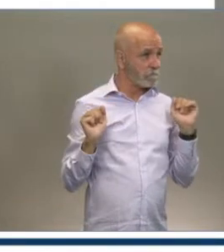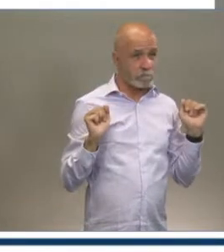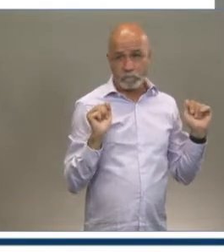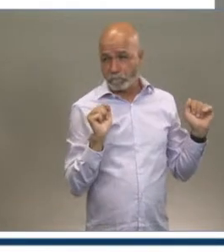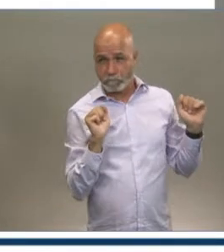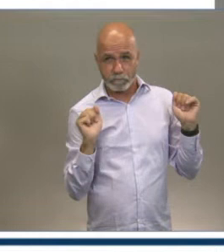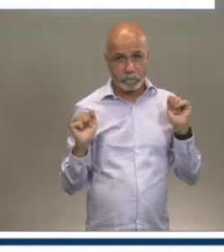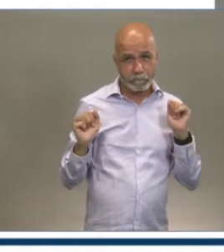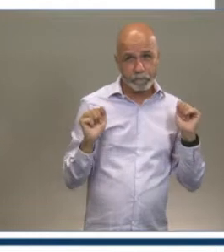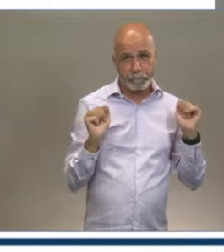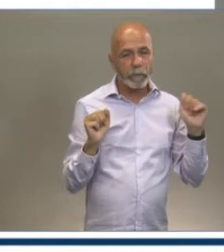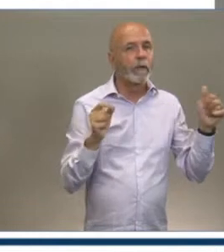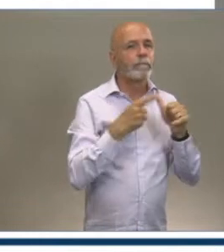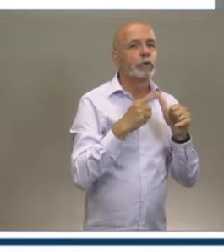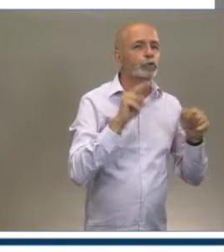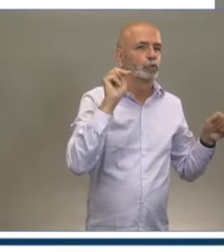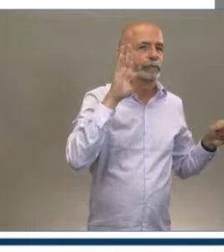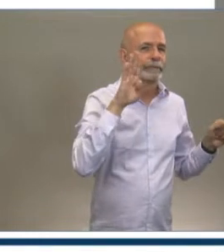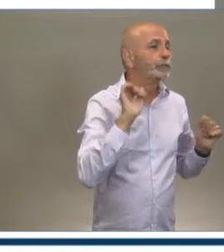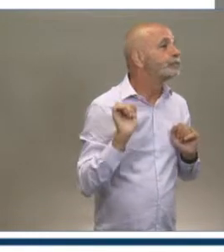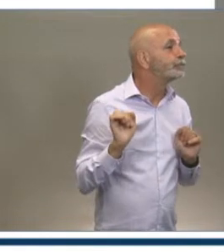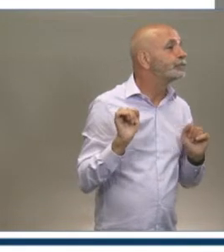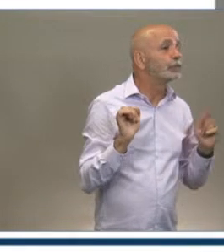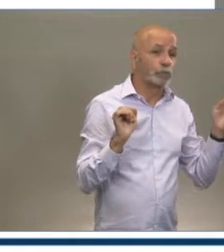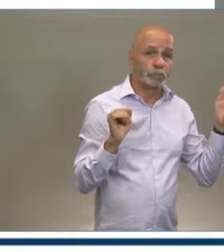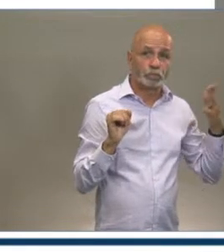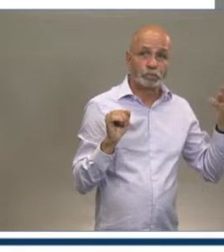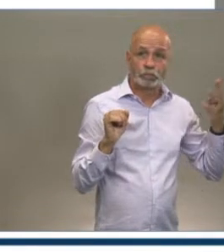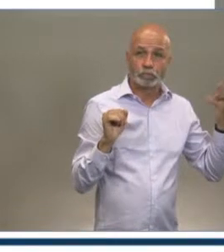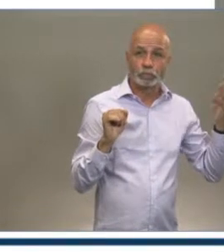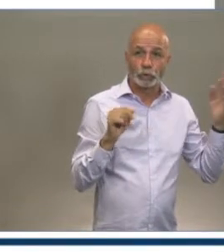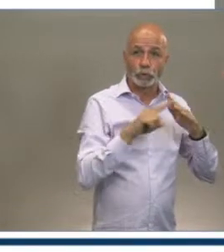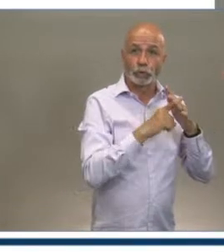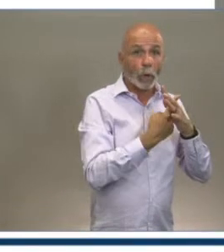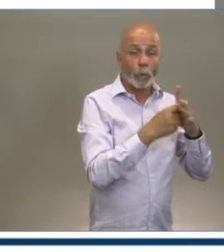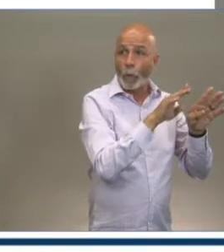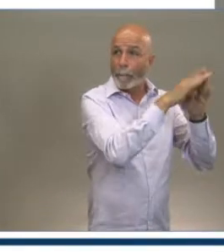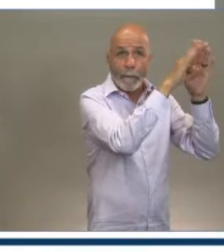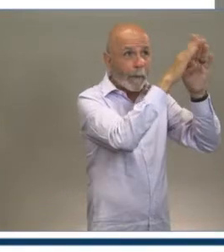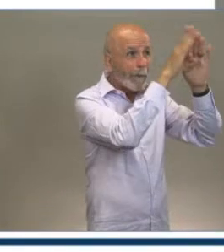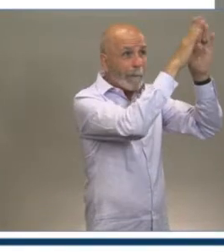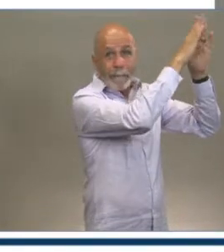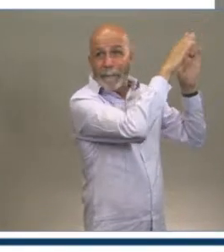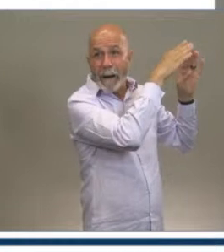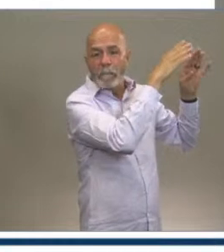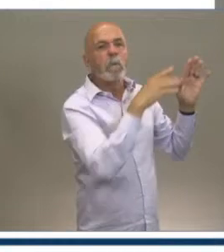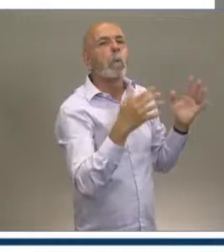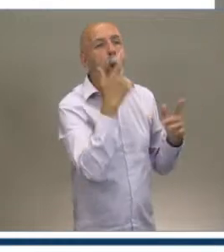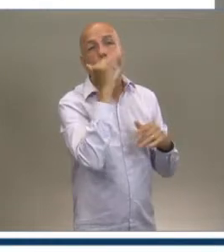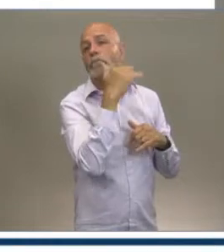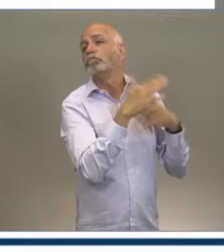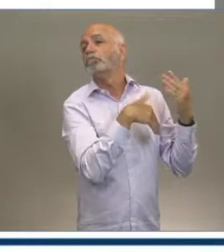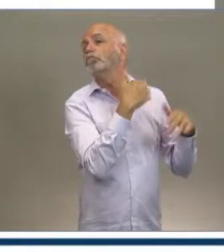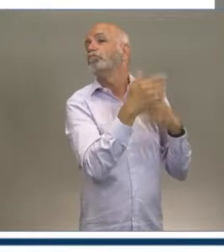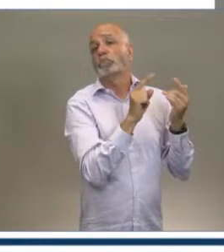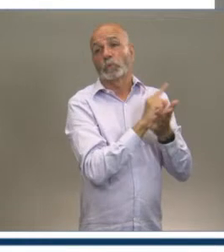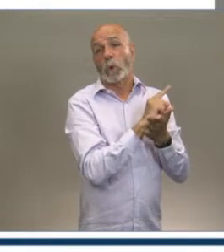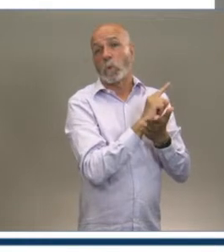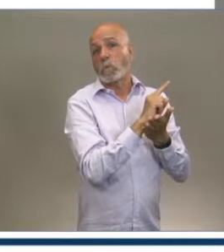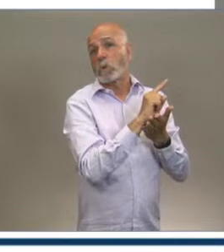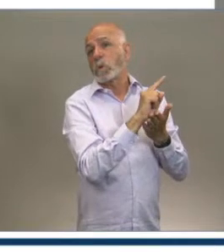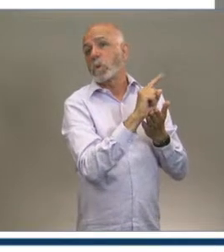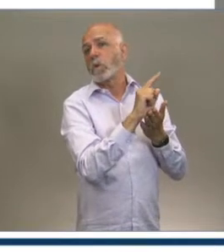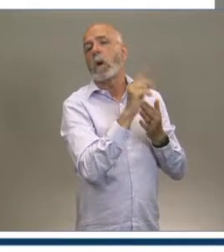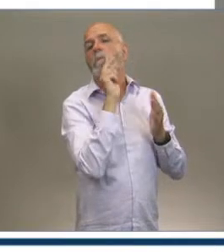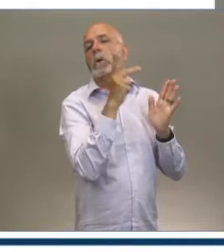epidemiology in New Brunswick very carefully. They're now about a week into their reopening. We need to watch that for at least another week, which takes us close to the 30th, and we'll